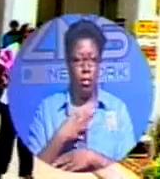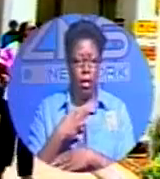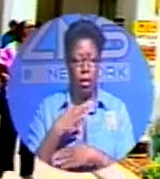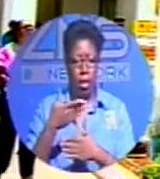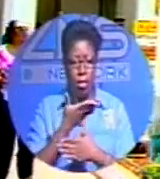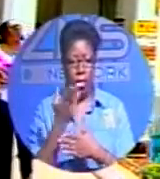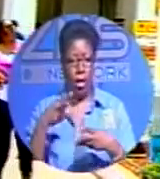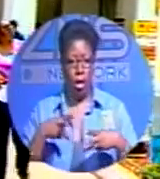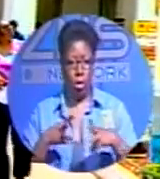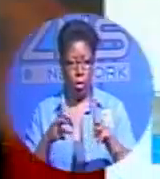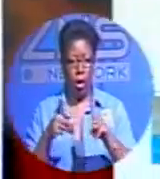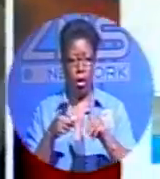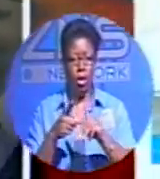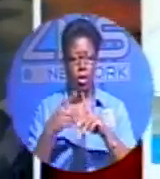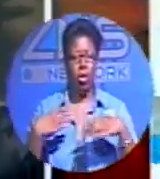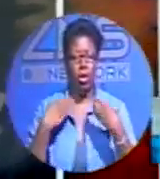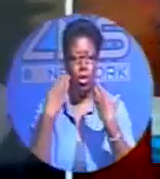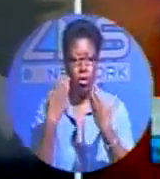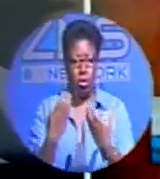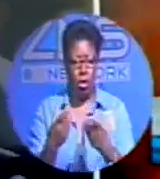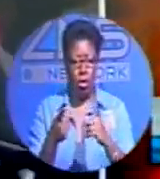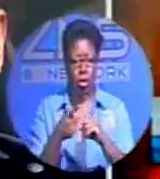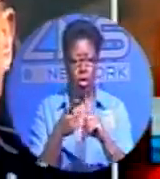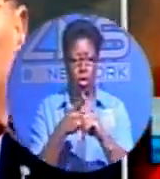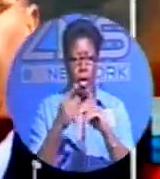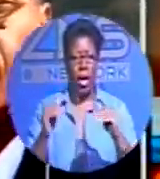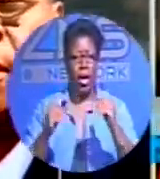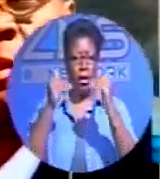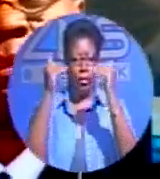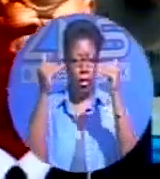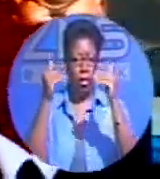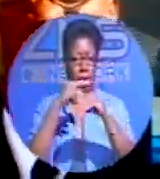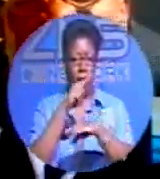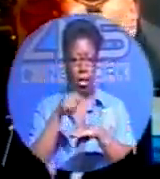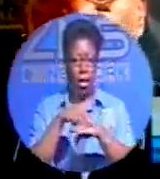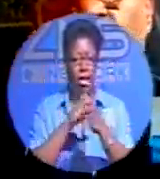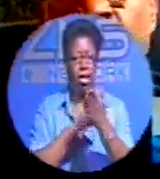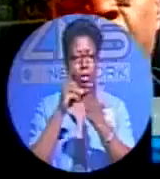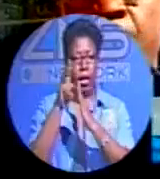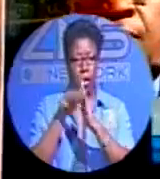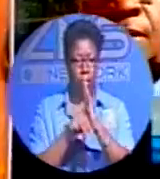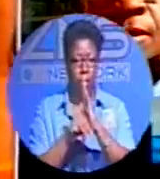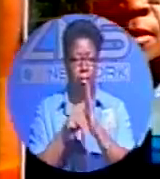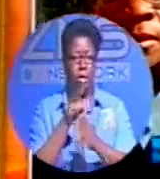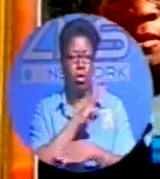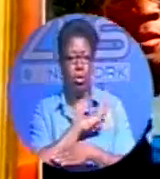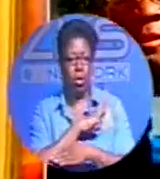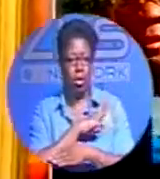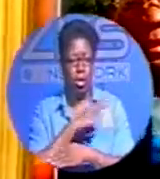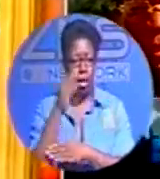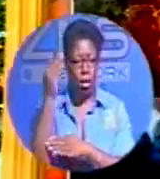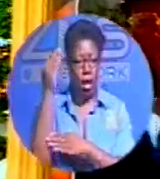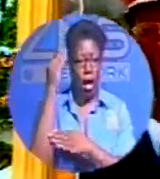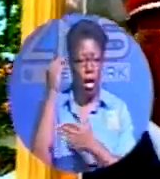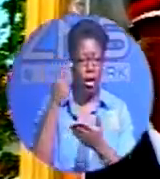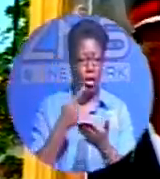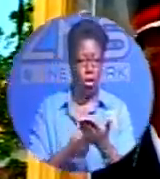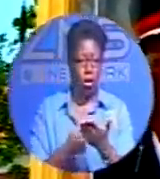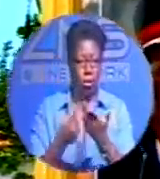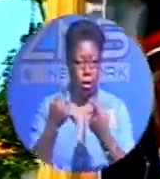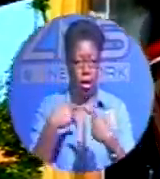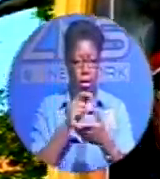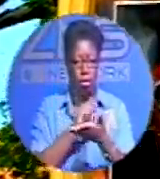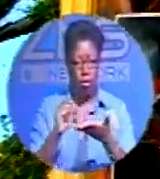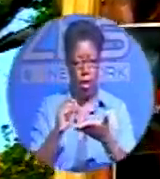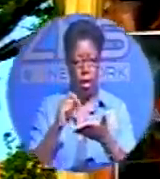way have contributed to advancing national development. For Ms. Williams, her acknowledgement comes as she is written in the pages